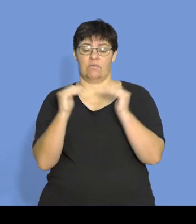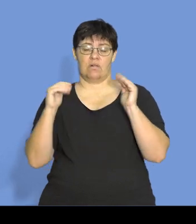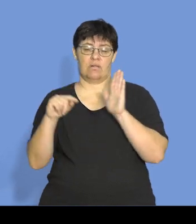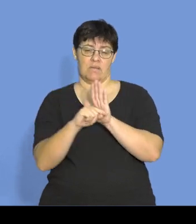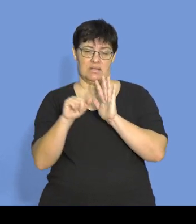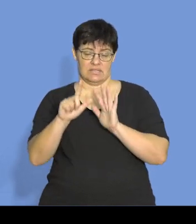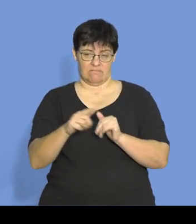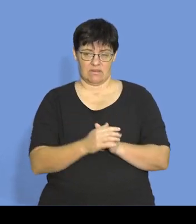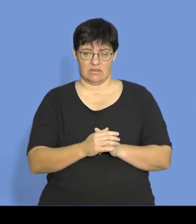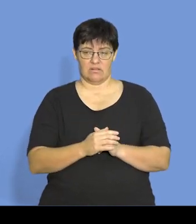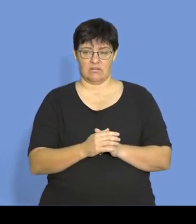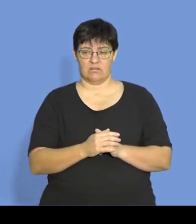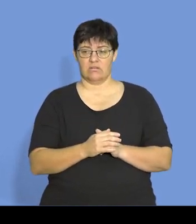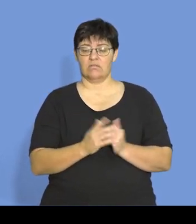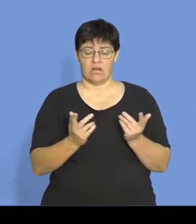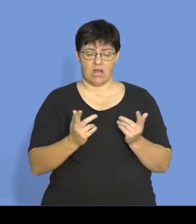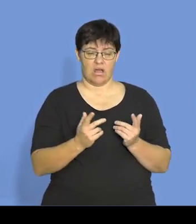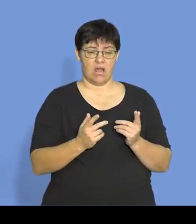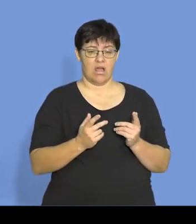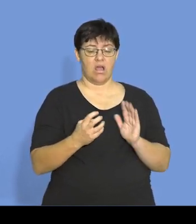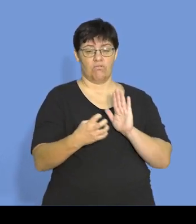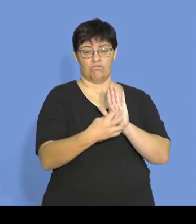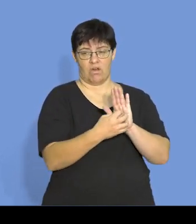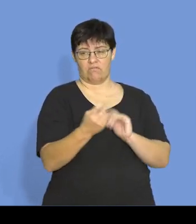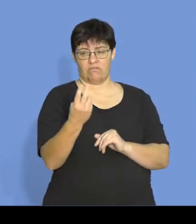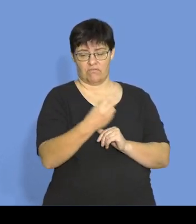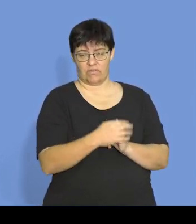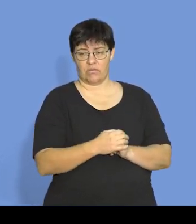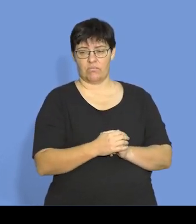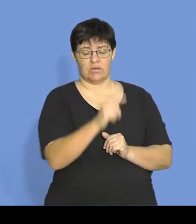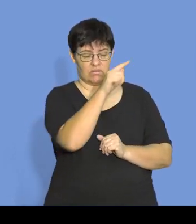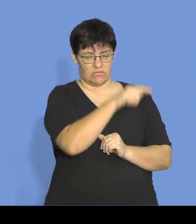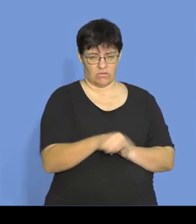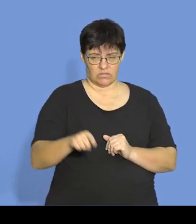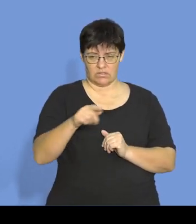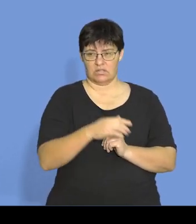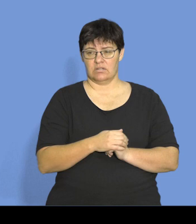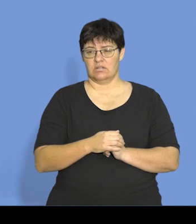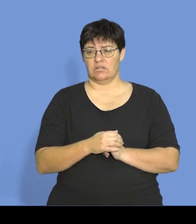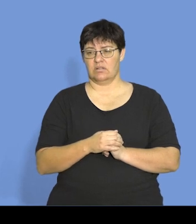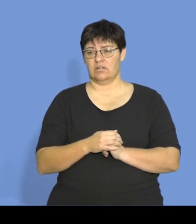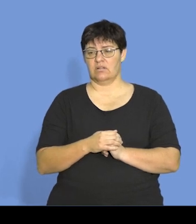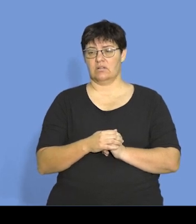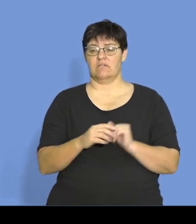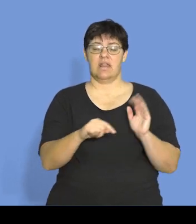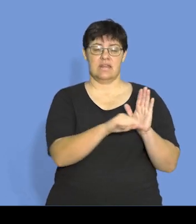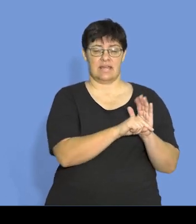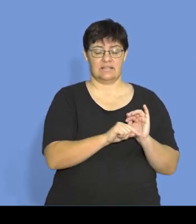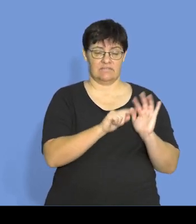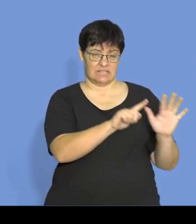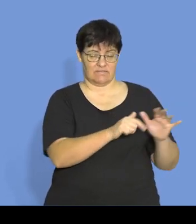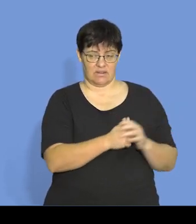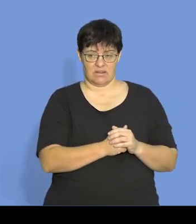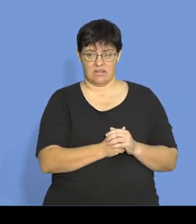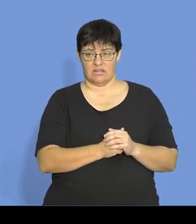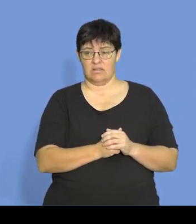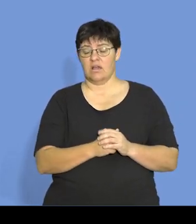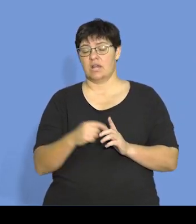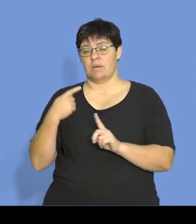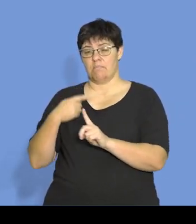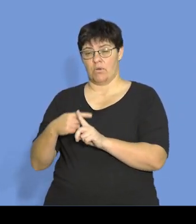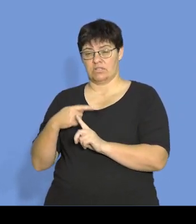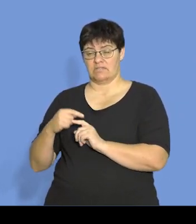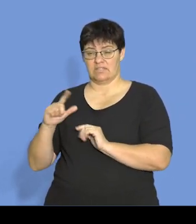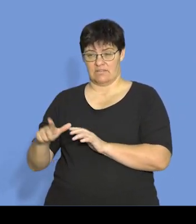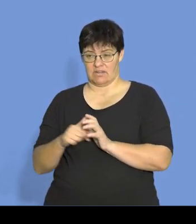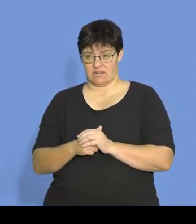you draw your graph again. To draw the graph, I'm just going to draw it here because I have some more space. It will be negative 7